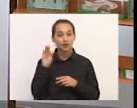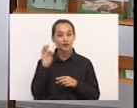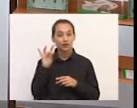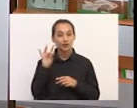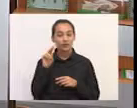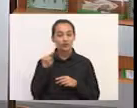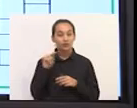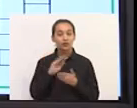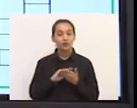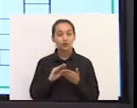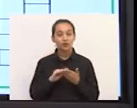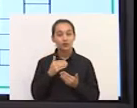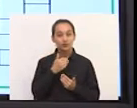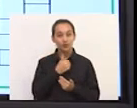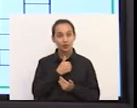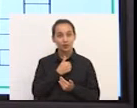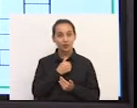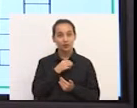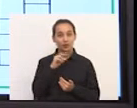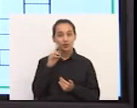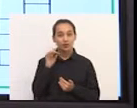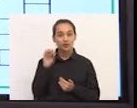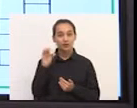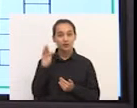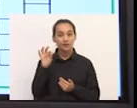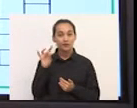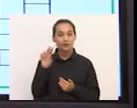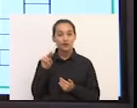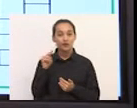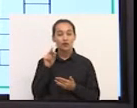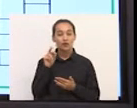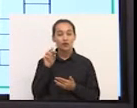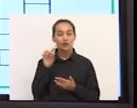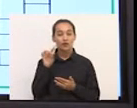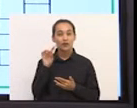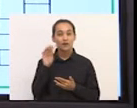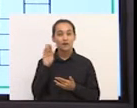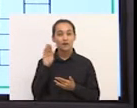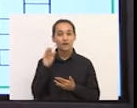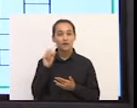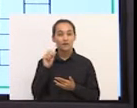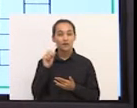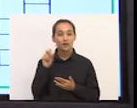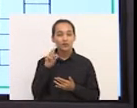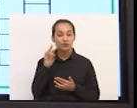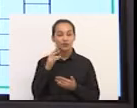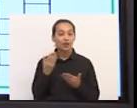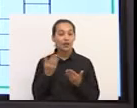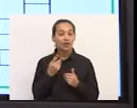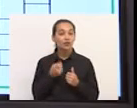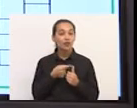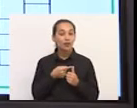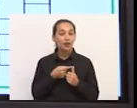olishingizni so'rayman. Demak, krossvordimizdagi birinchi savol chorvador dostonda u qanday nom